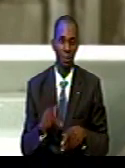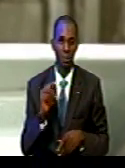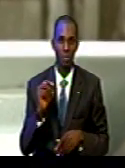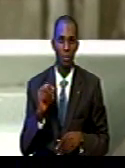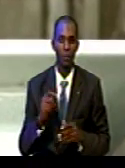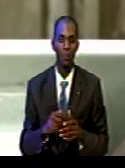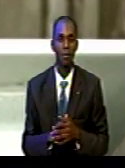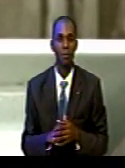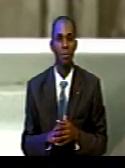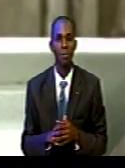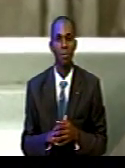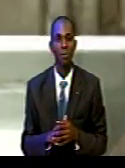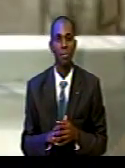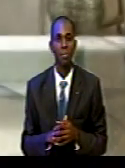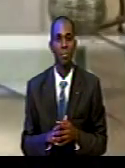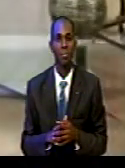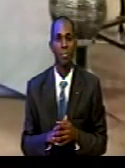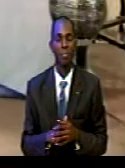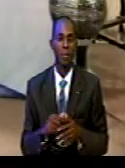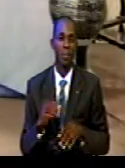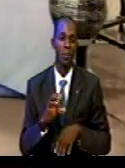The next testifier.